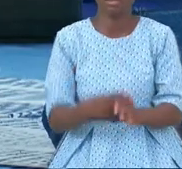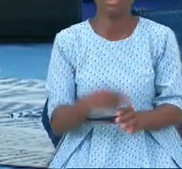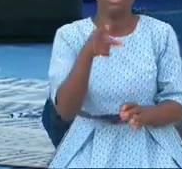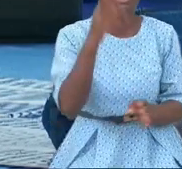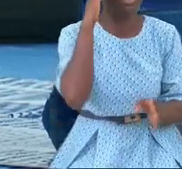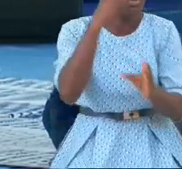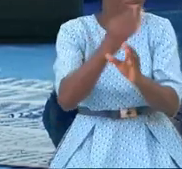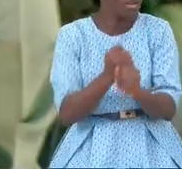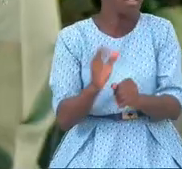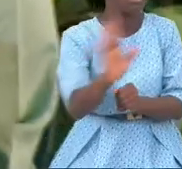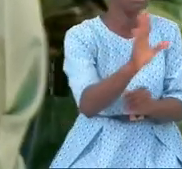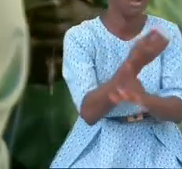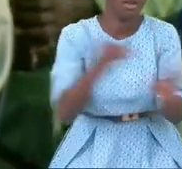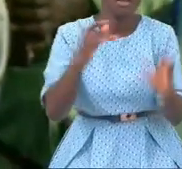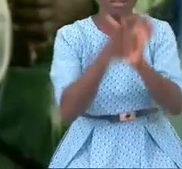Amen.